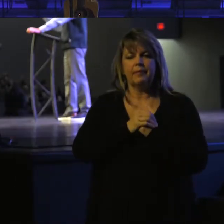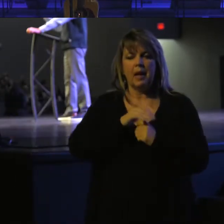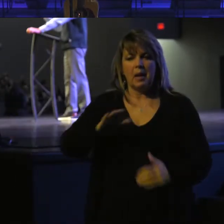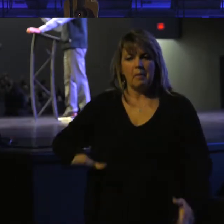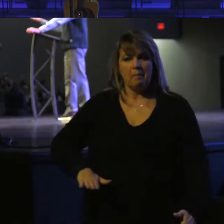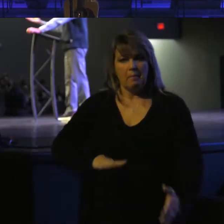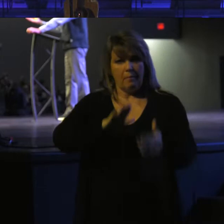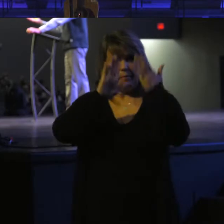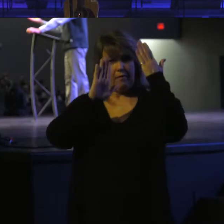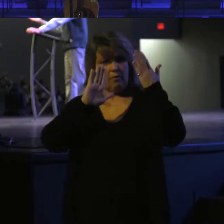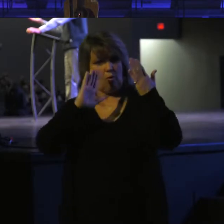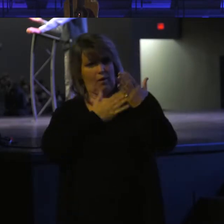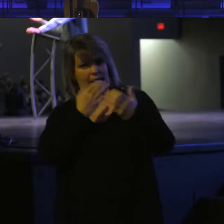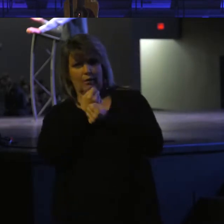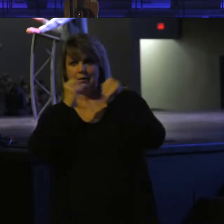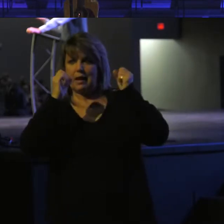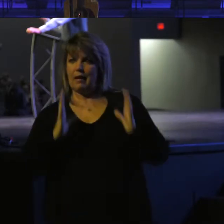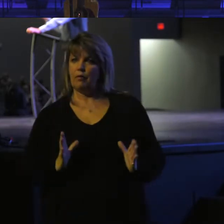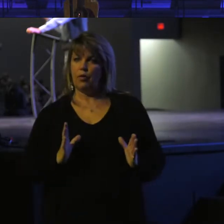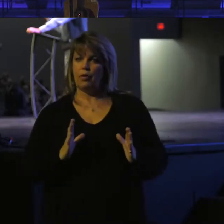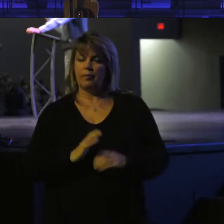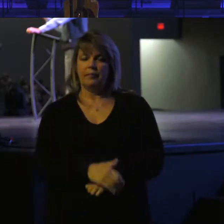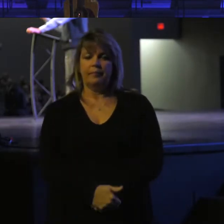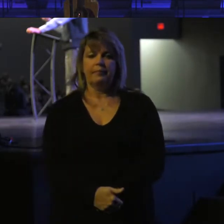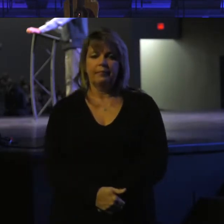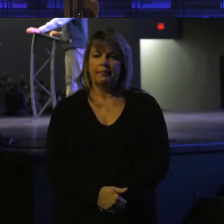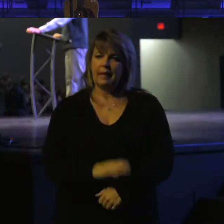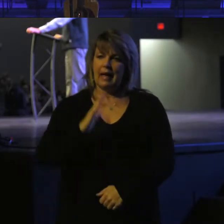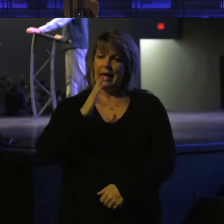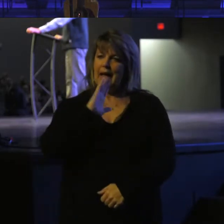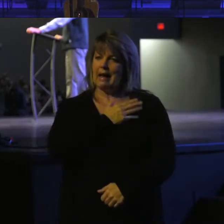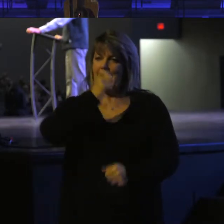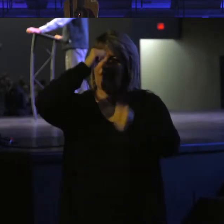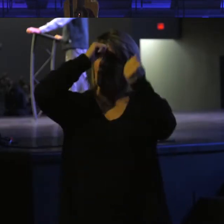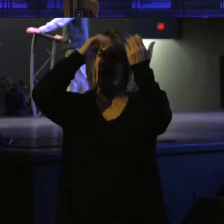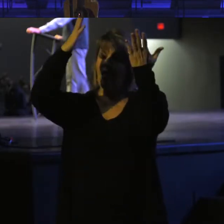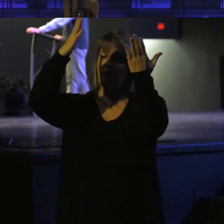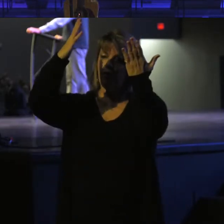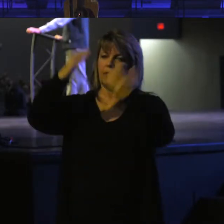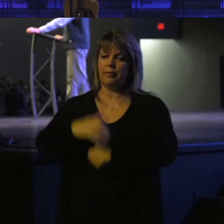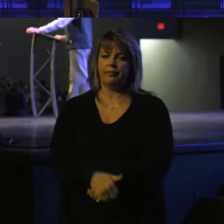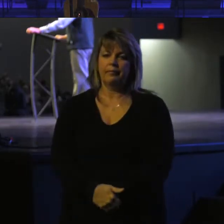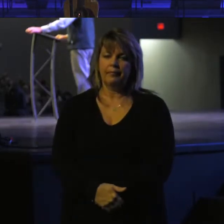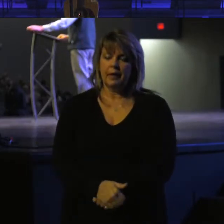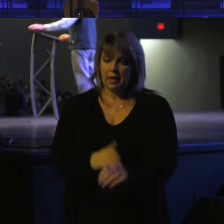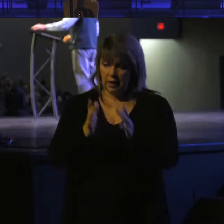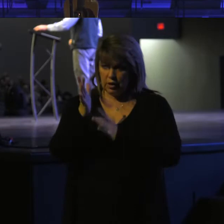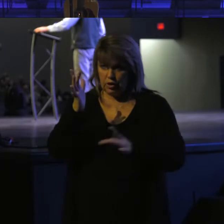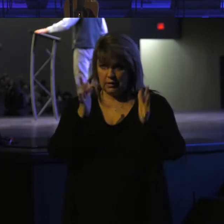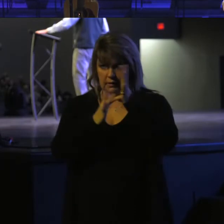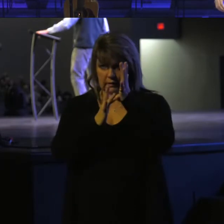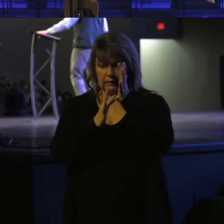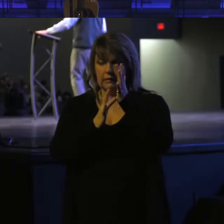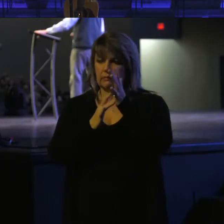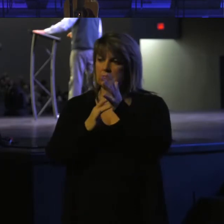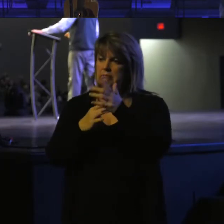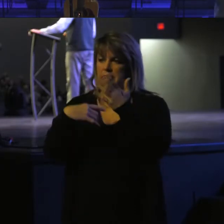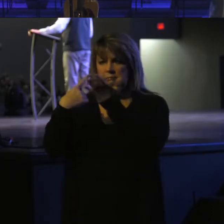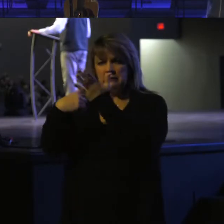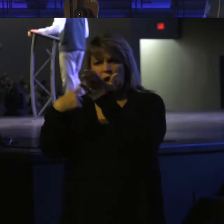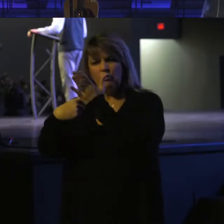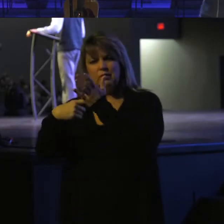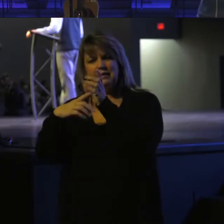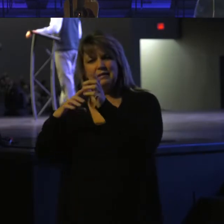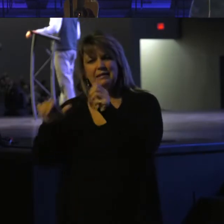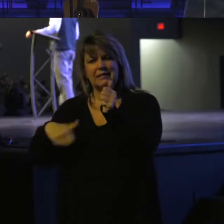before our Savior and our Father. Jesus talked to his disciples about